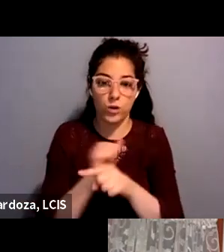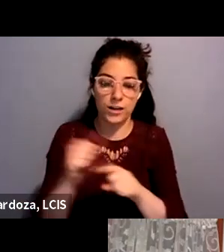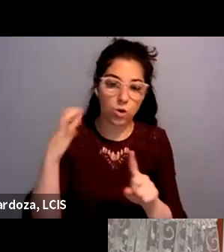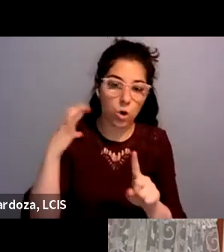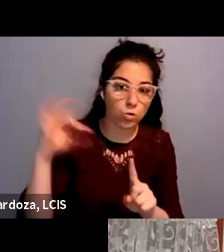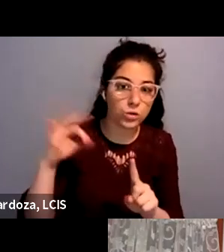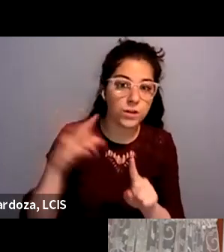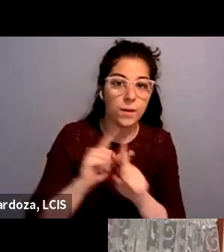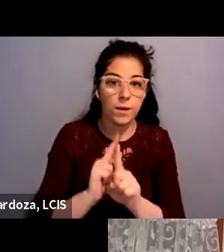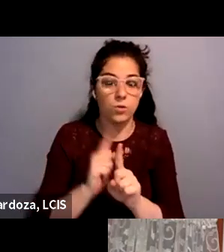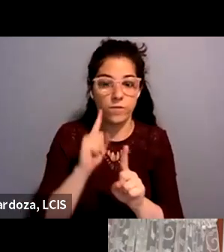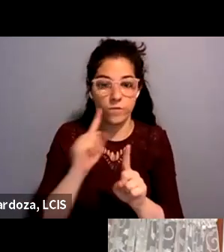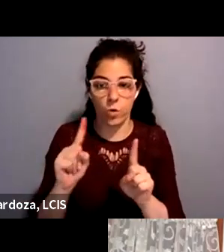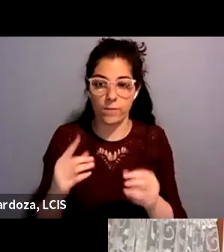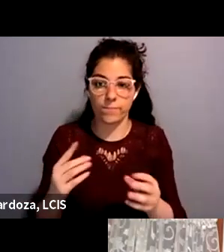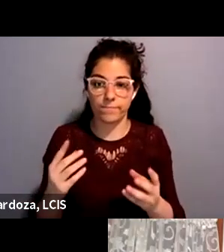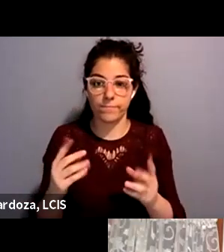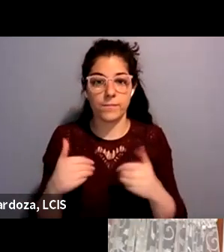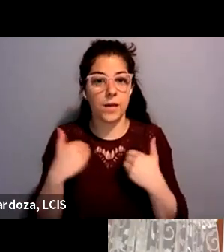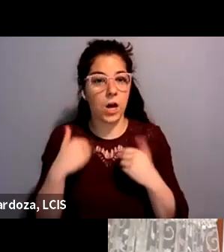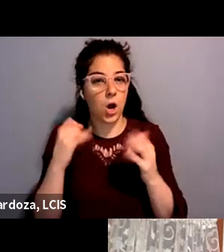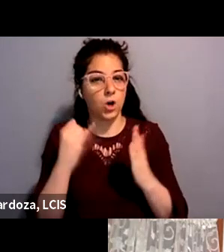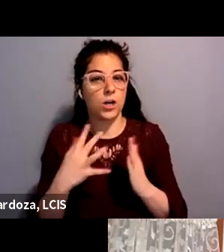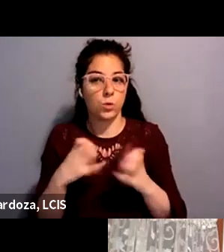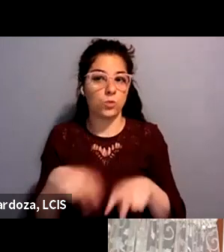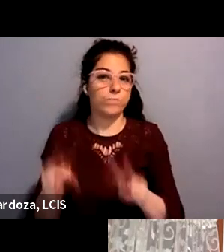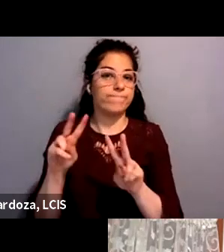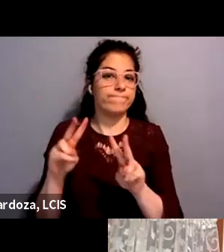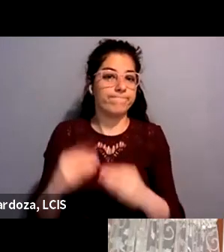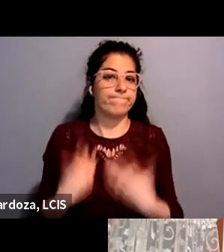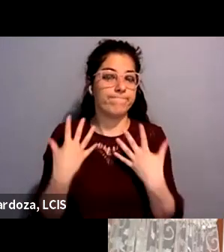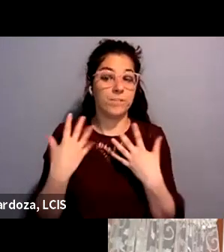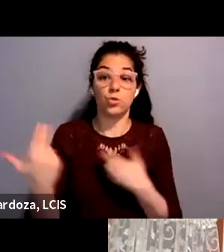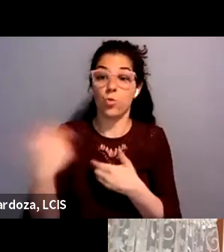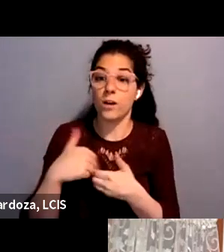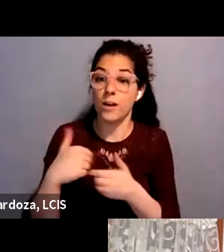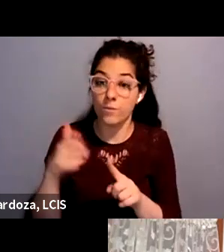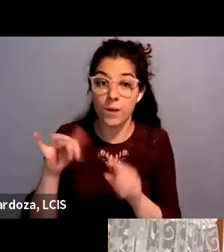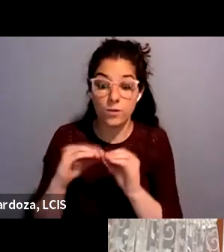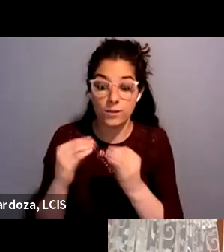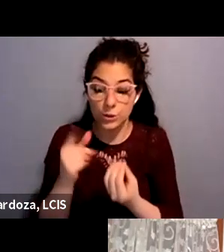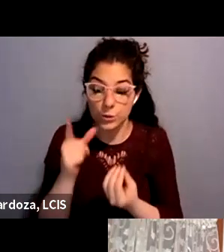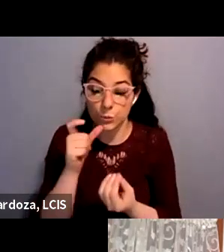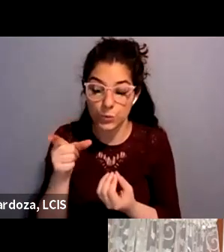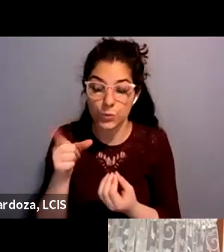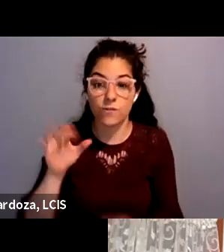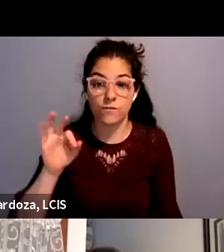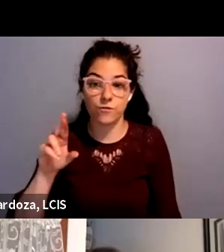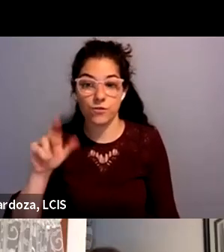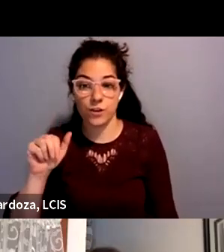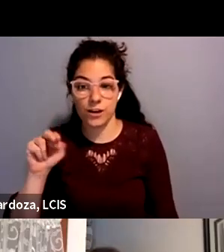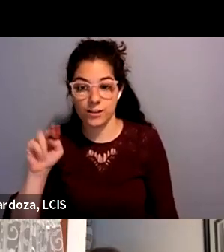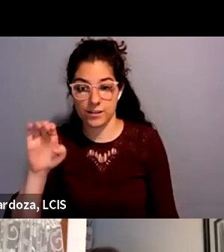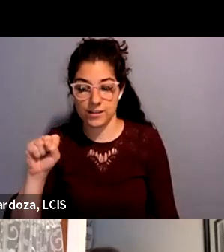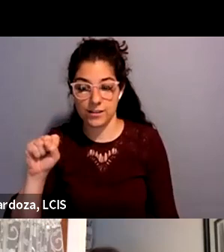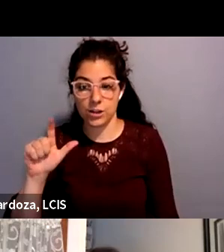for aspiring young artists. And joining us from El Puente today are Francis Lucerna, who is the